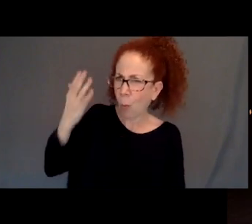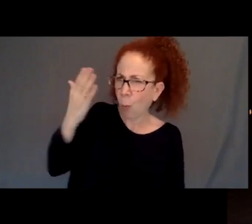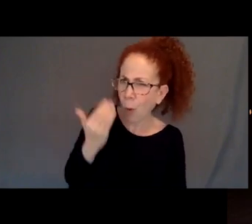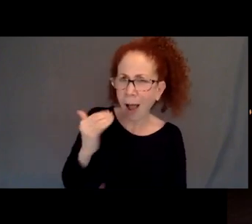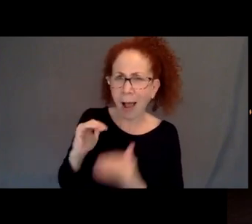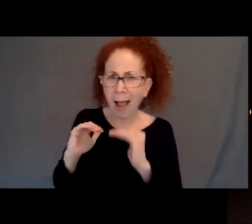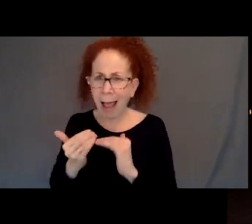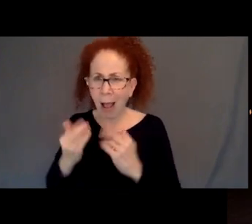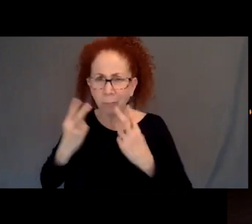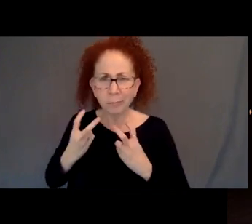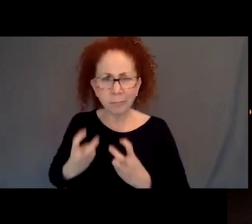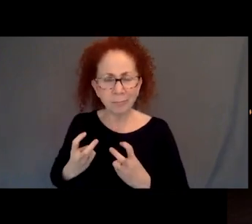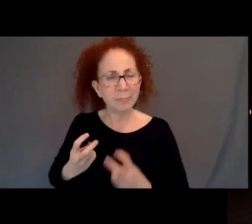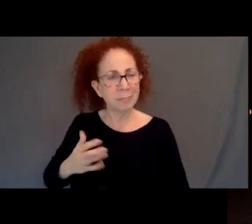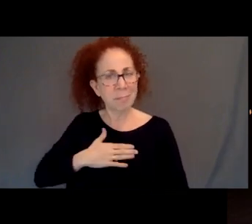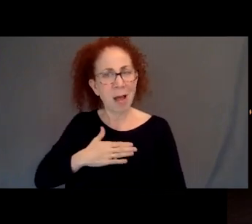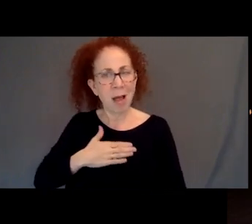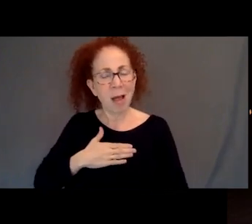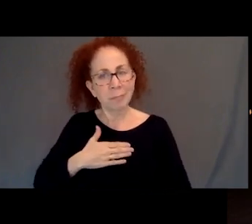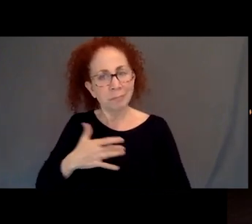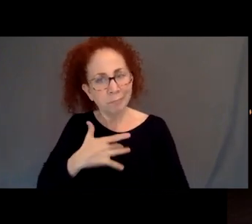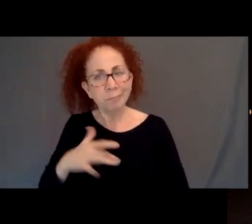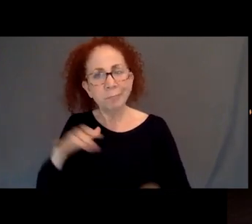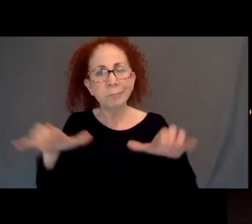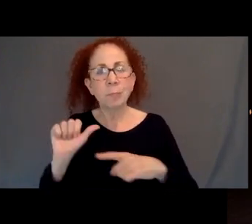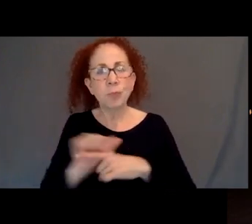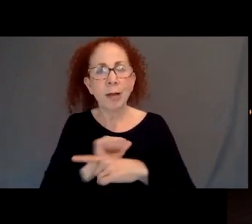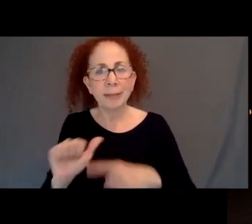it? So that's something I do to practice.